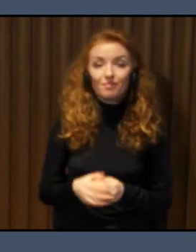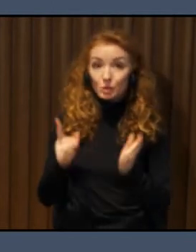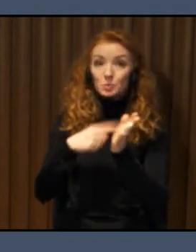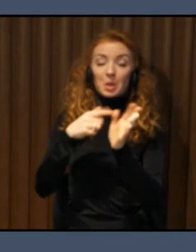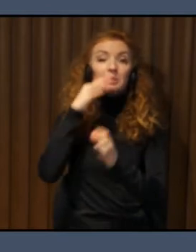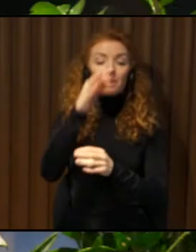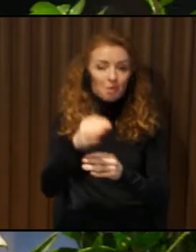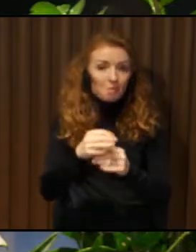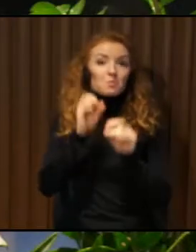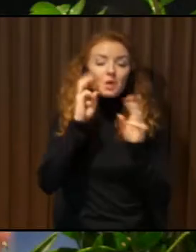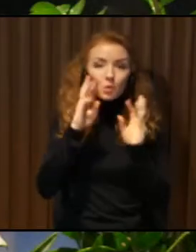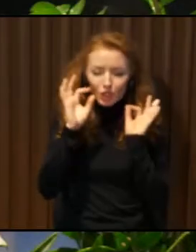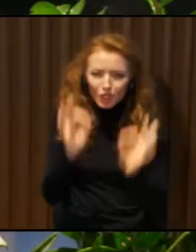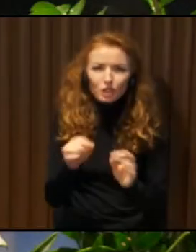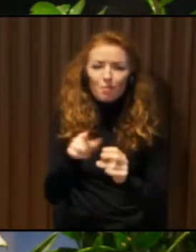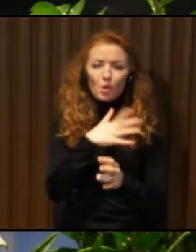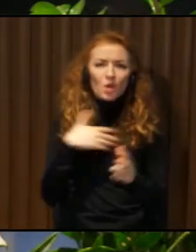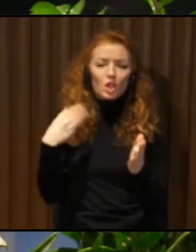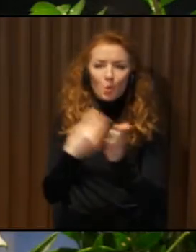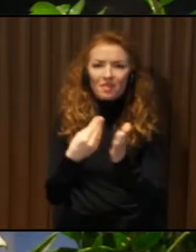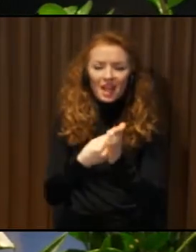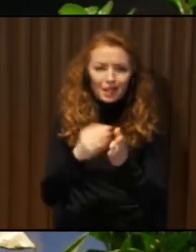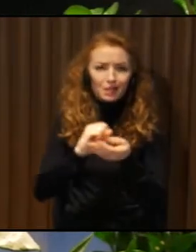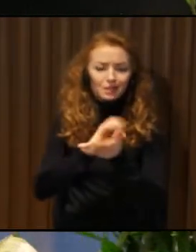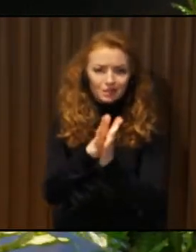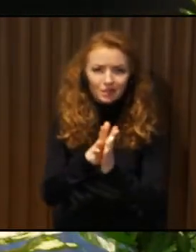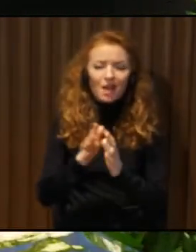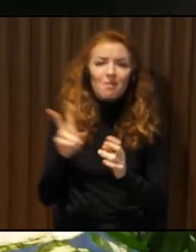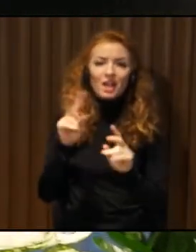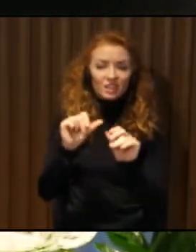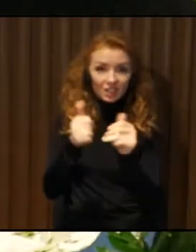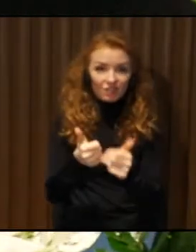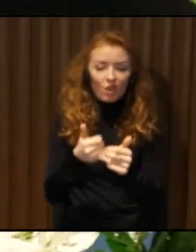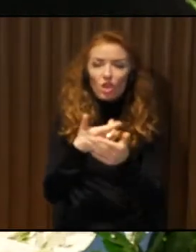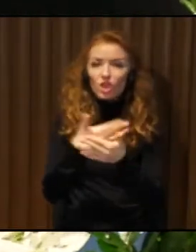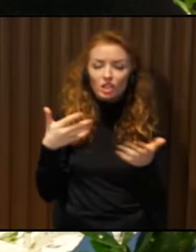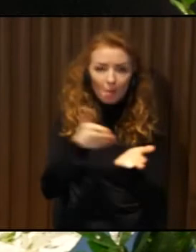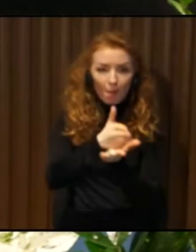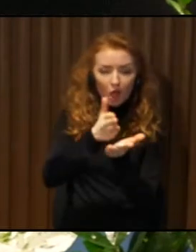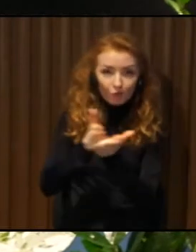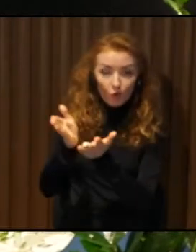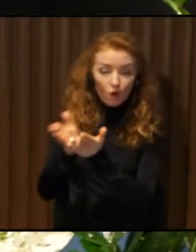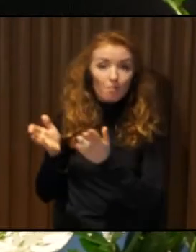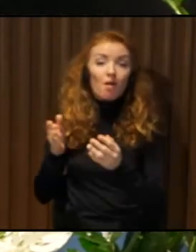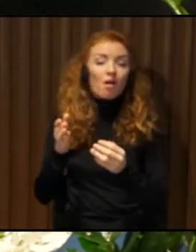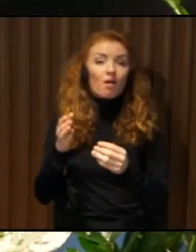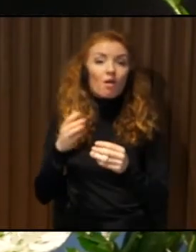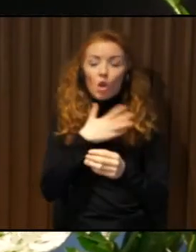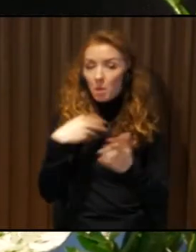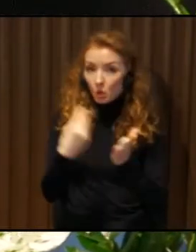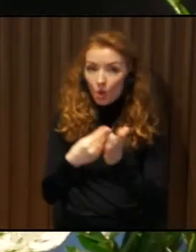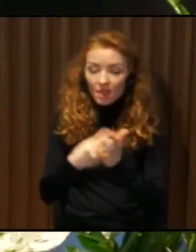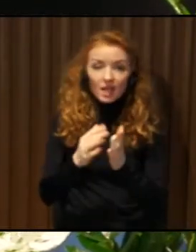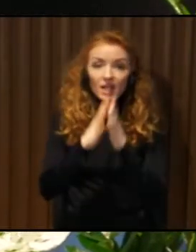The system that is developed in different platforms could be useful, and thank you actually for making